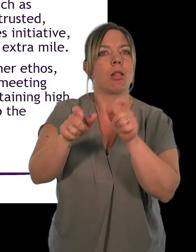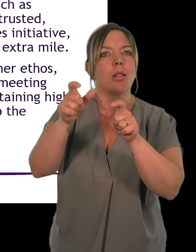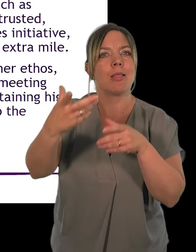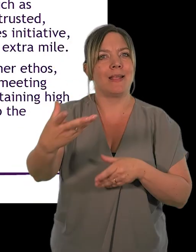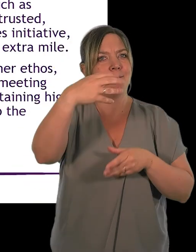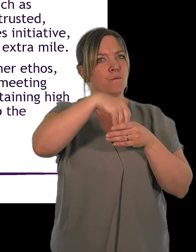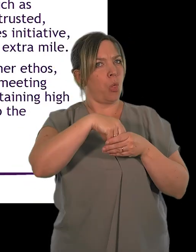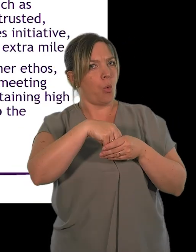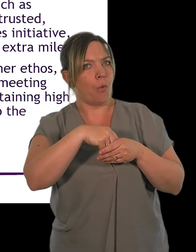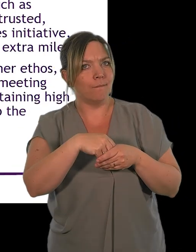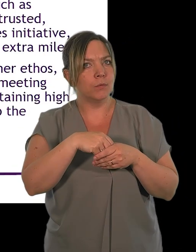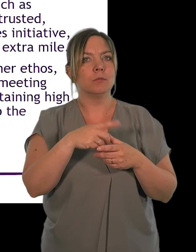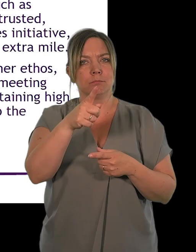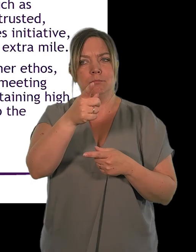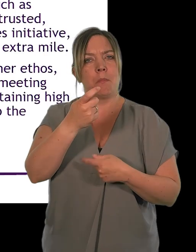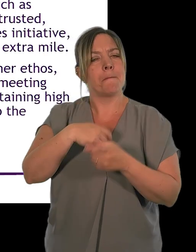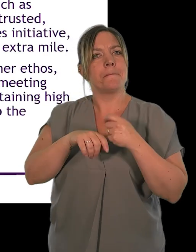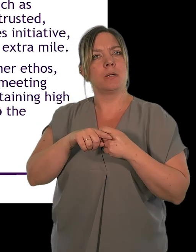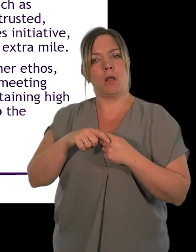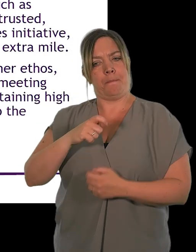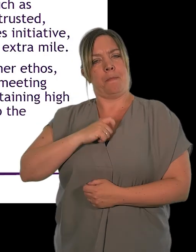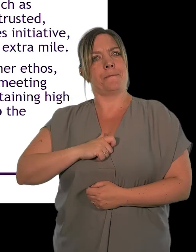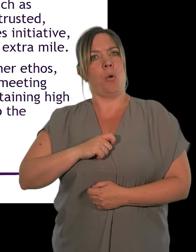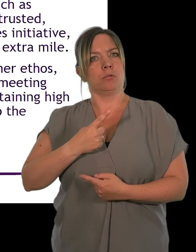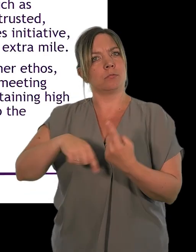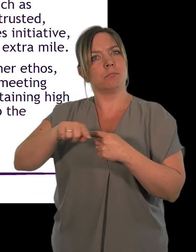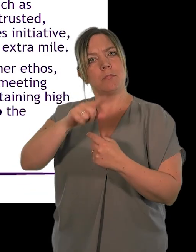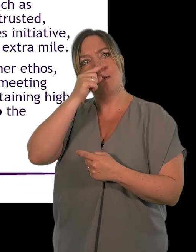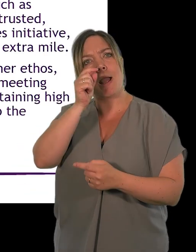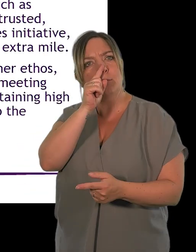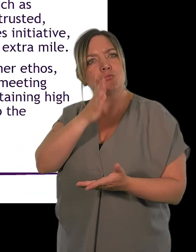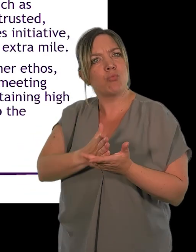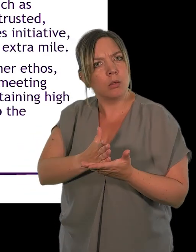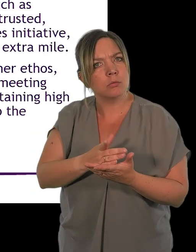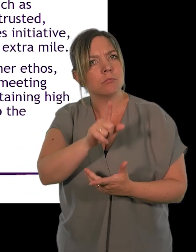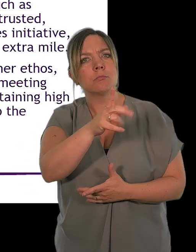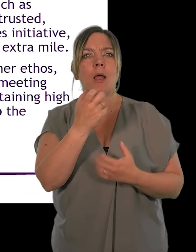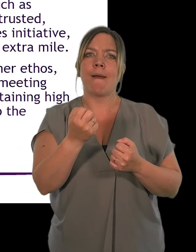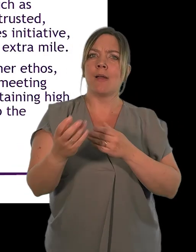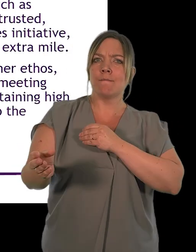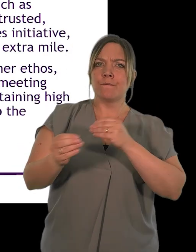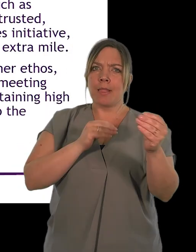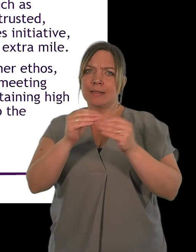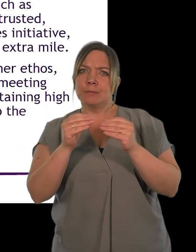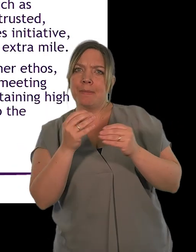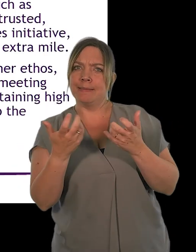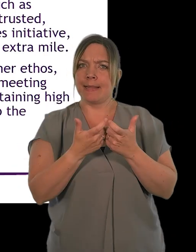having flexibility in how you do things, being a valued team member,